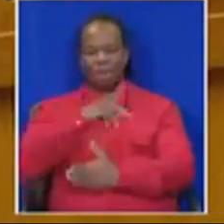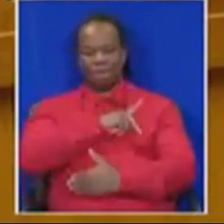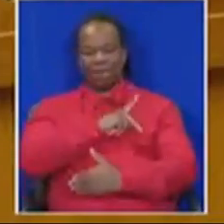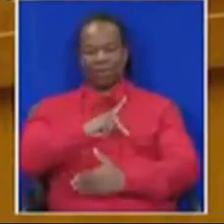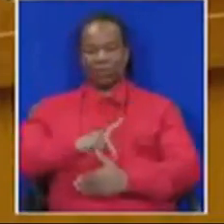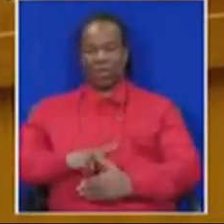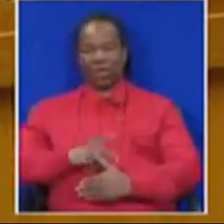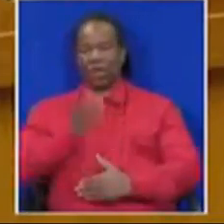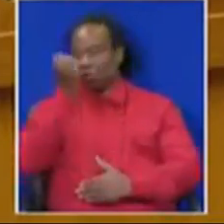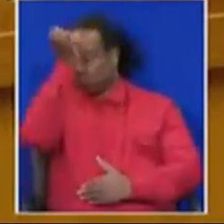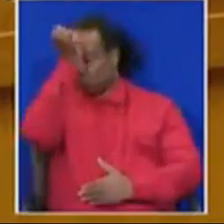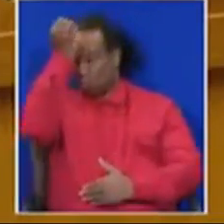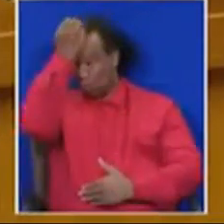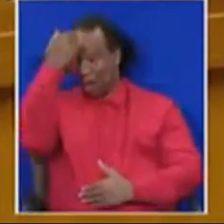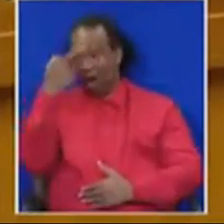manner